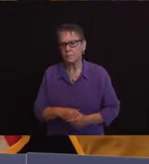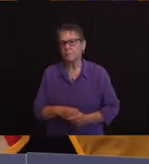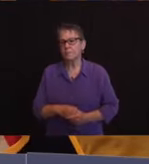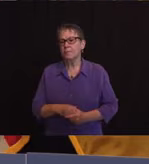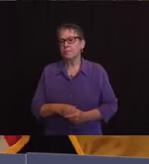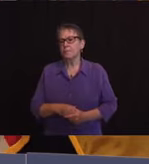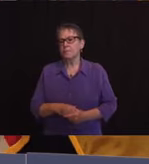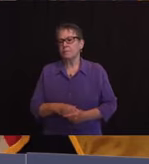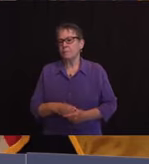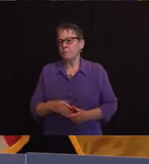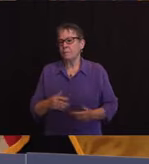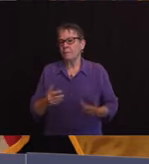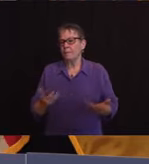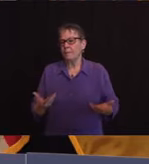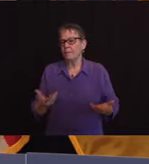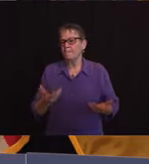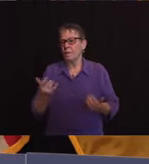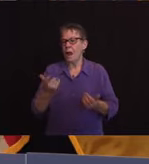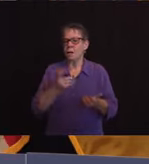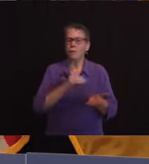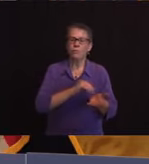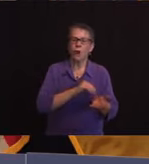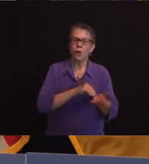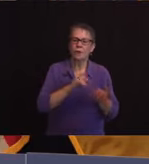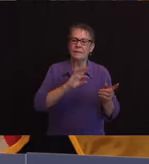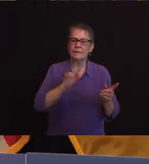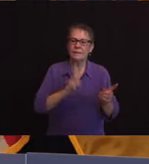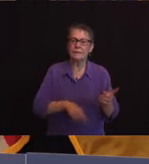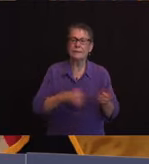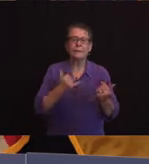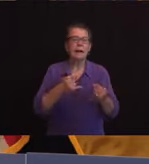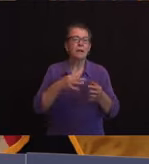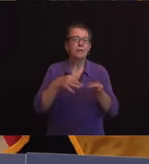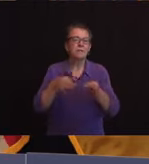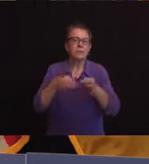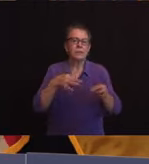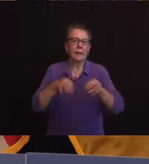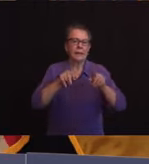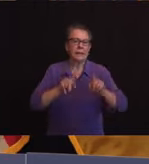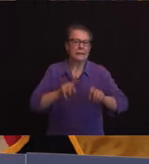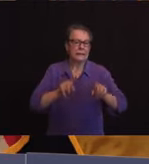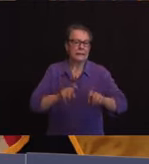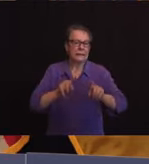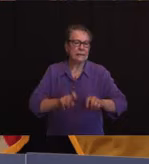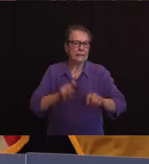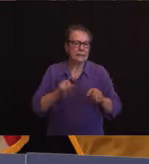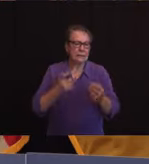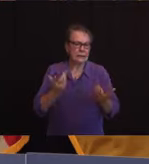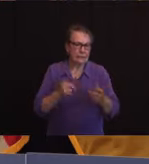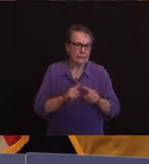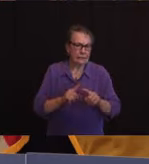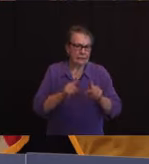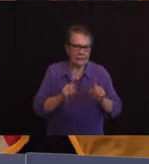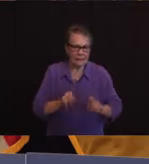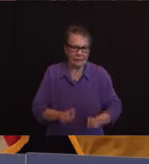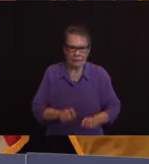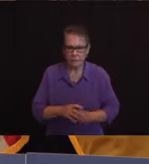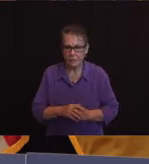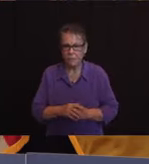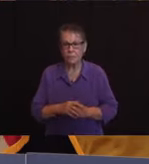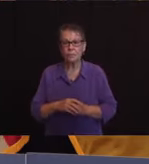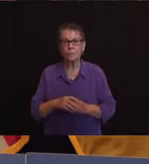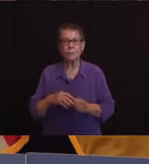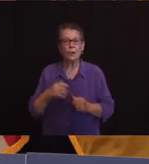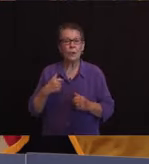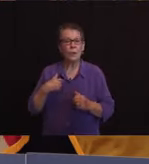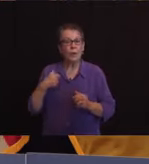testing and what that means. When we're looking for the virus, the fastest, easiest, quickest way that could be done in almost any doctor's office is the antigen